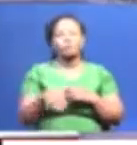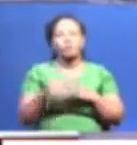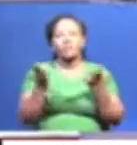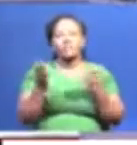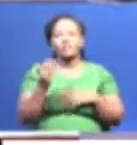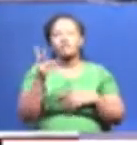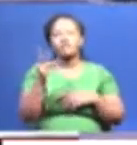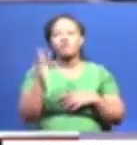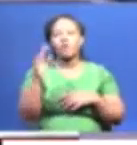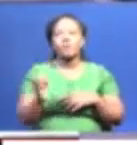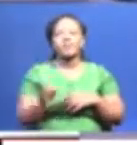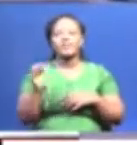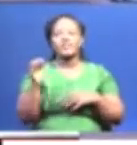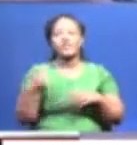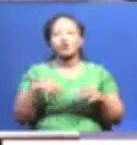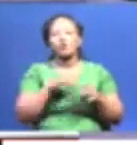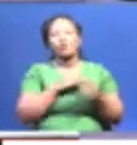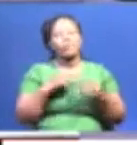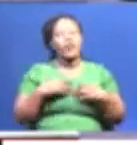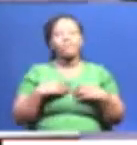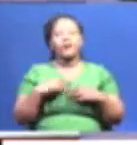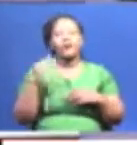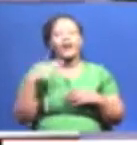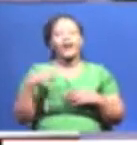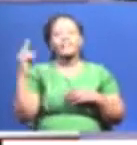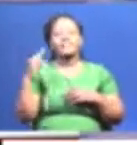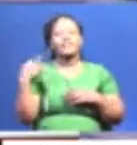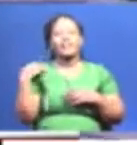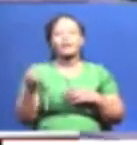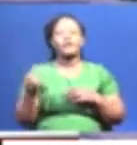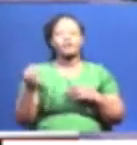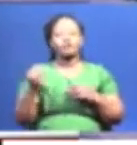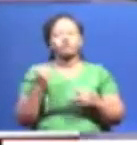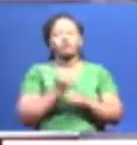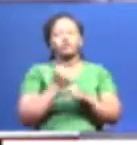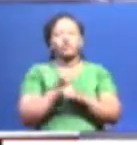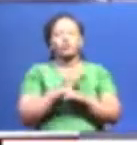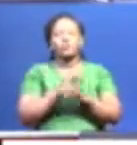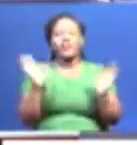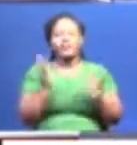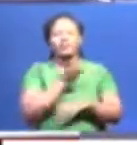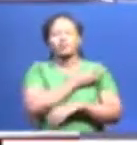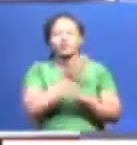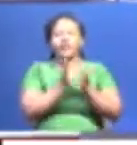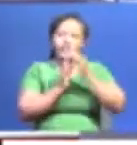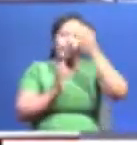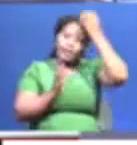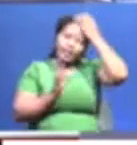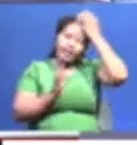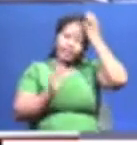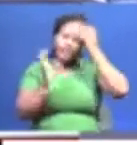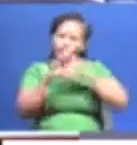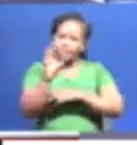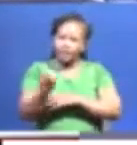has again almost the highest number of unemployed healthcare workers across the East Africa. The solution to social services,